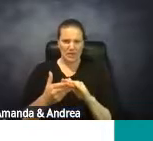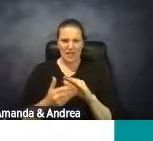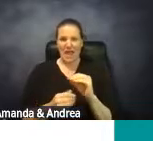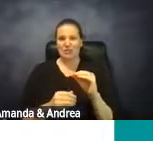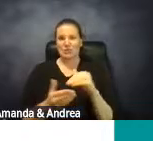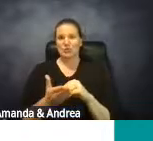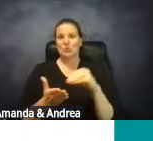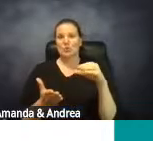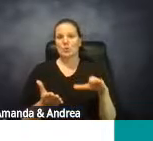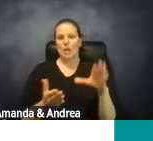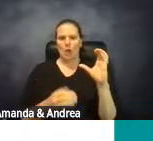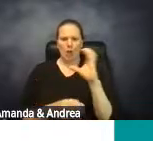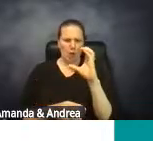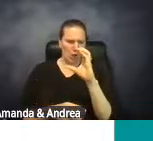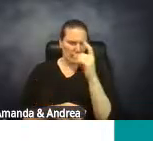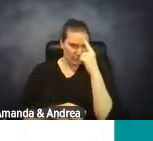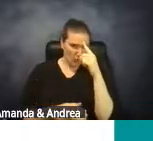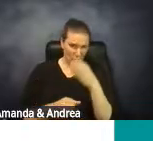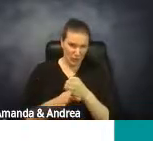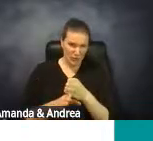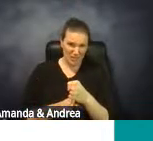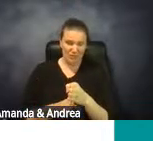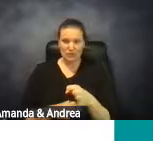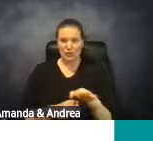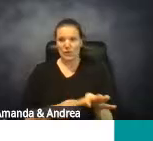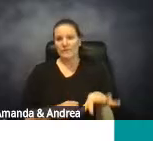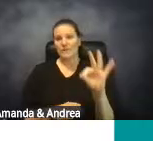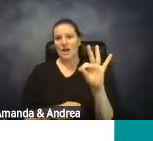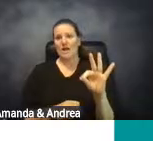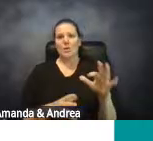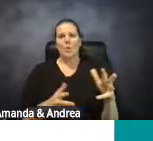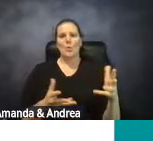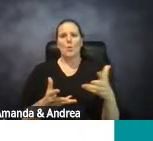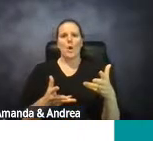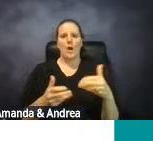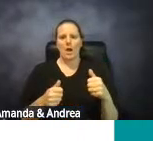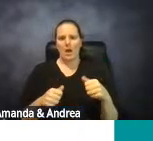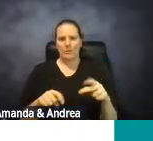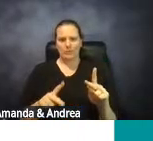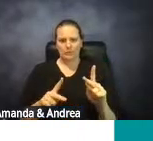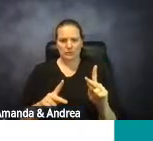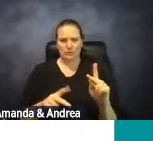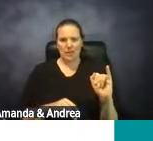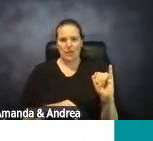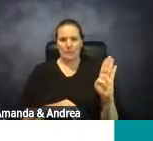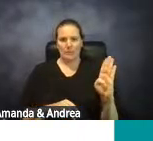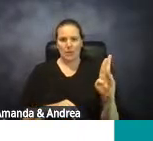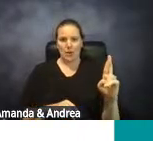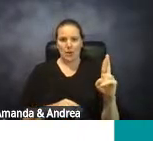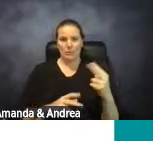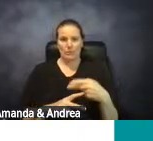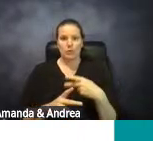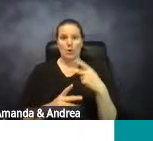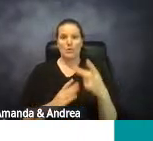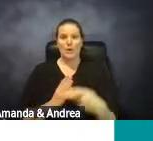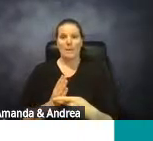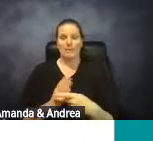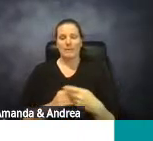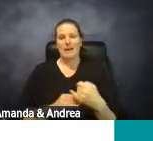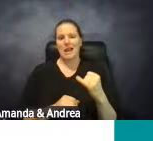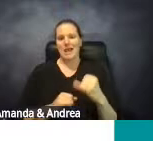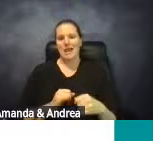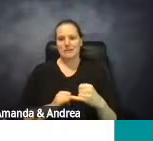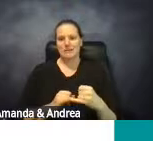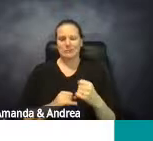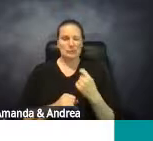seek careers to find out about what are the opportunities on the IBR program. And lastly, and